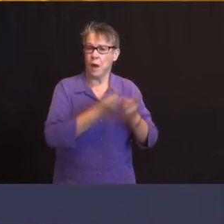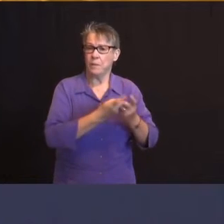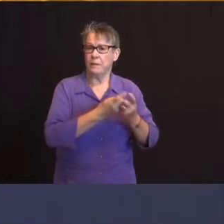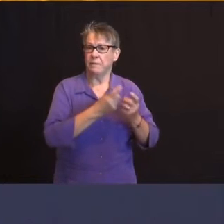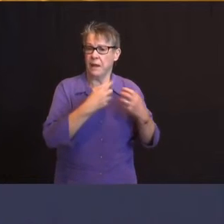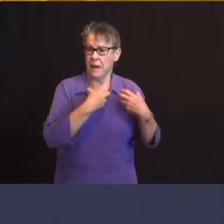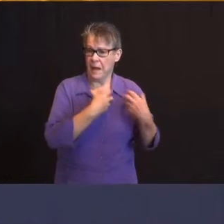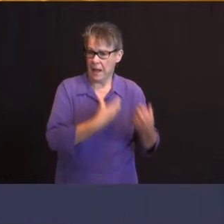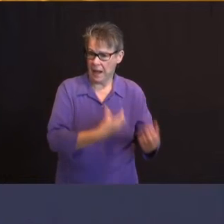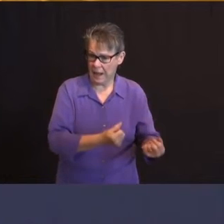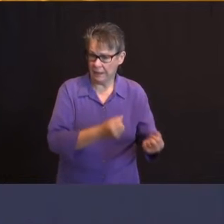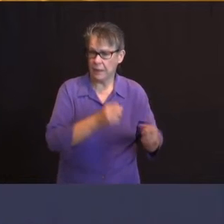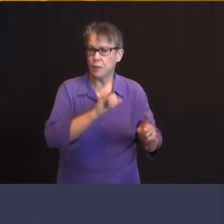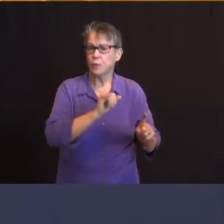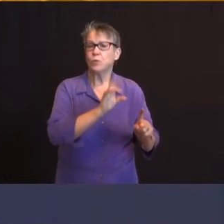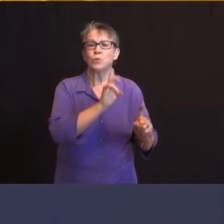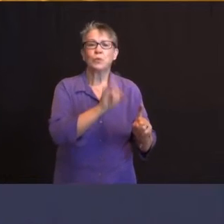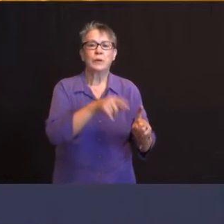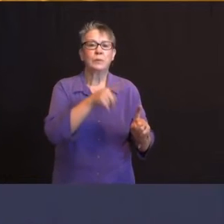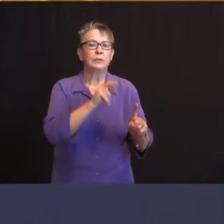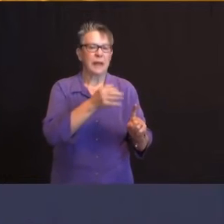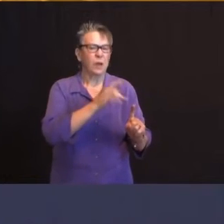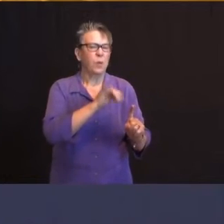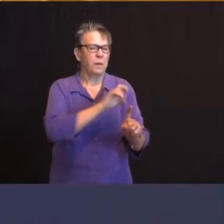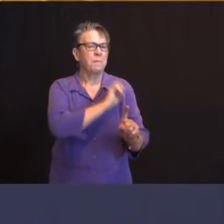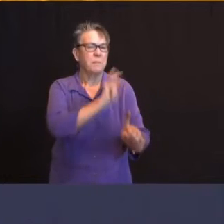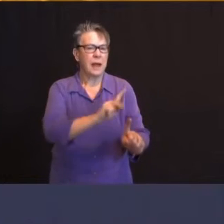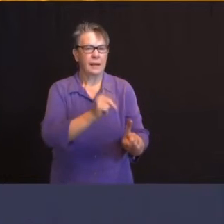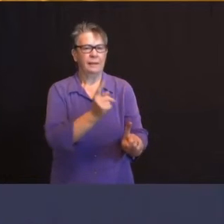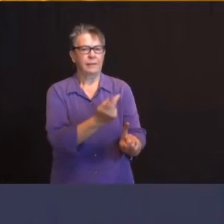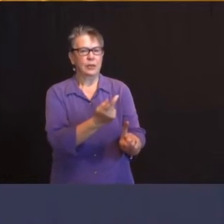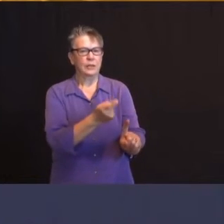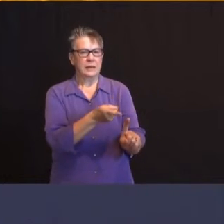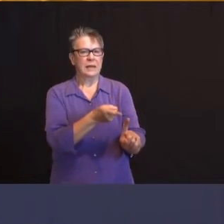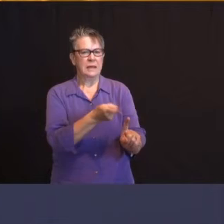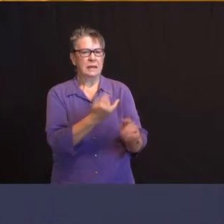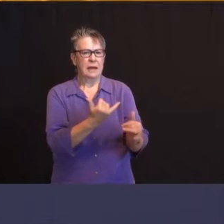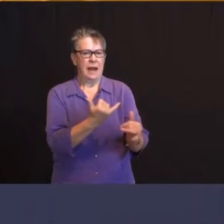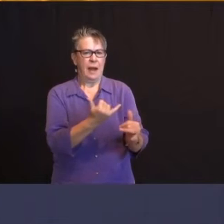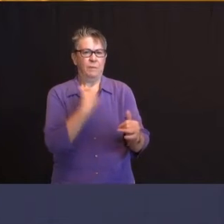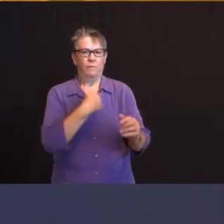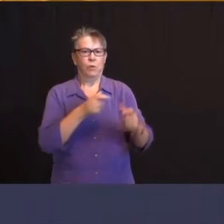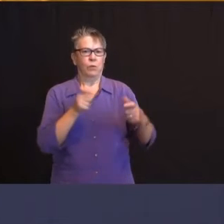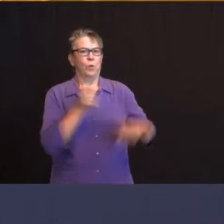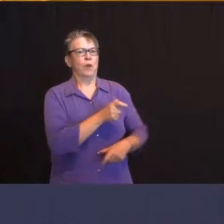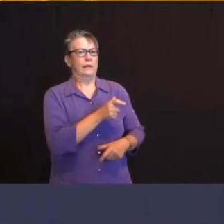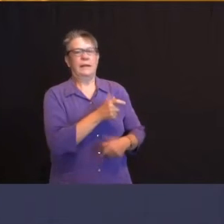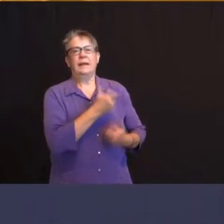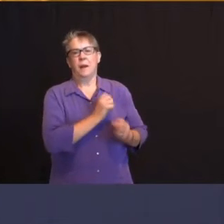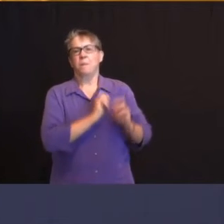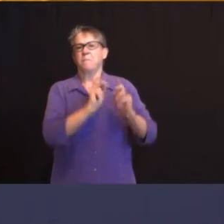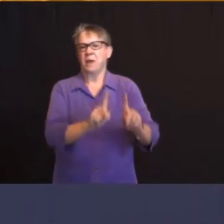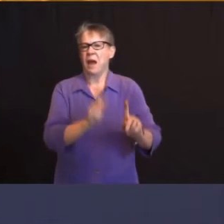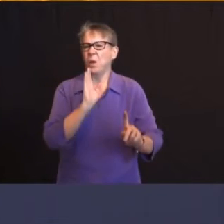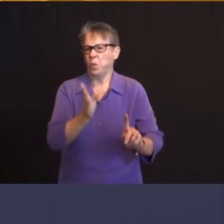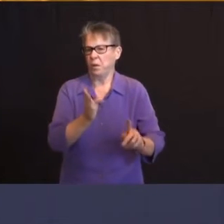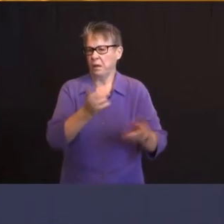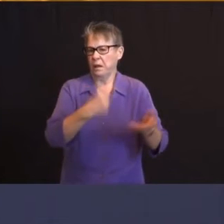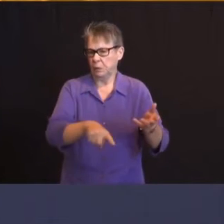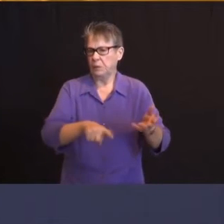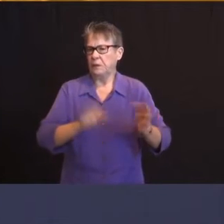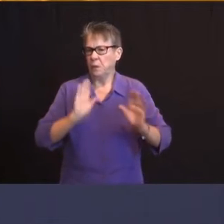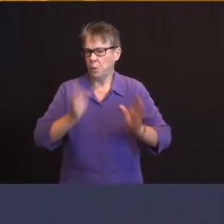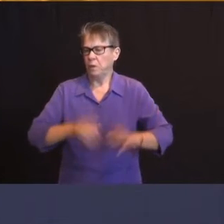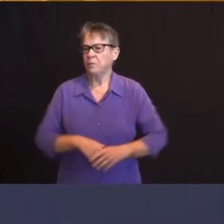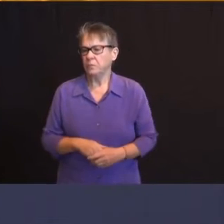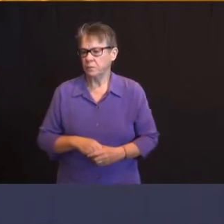by reporting on a very good conversation I had Saturday evening with President-elect Joe Biden. I'm honored to have called the President-elect a